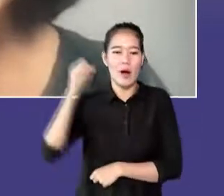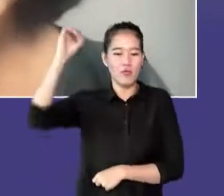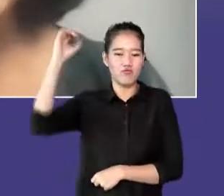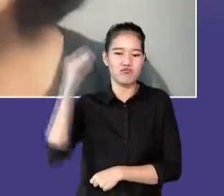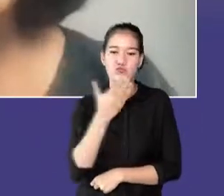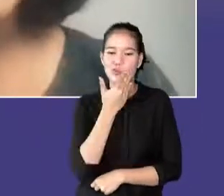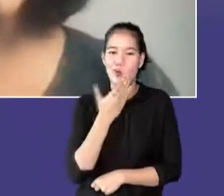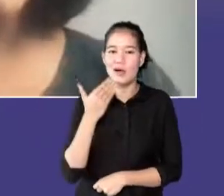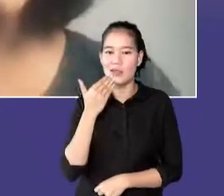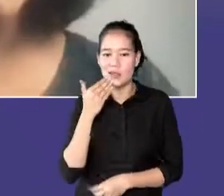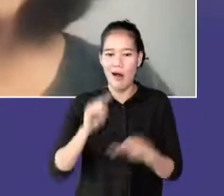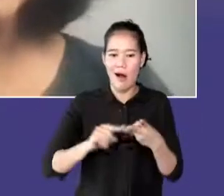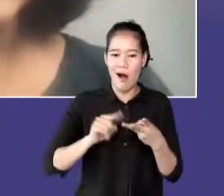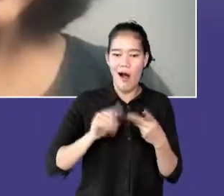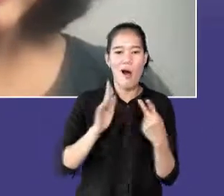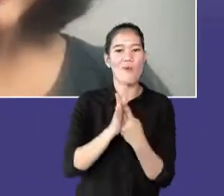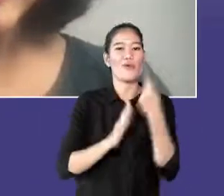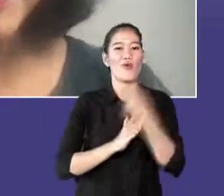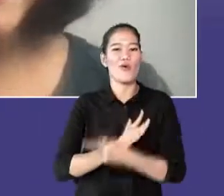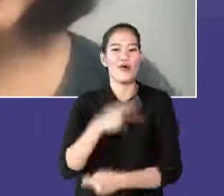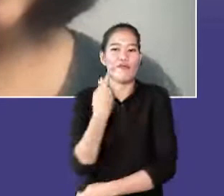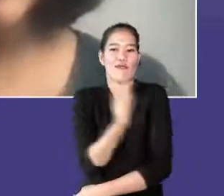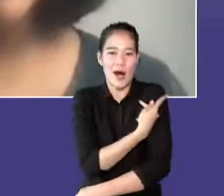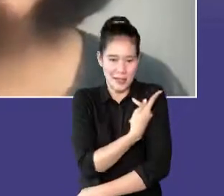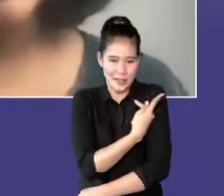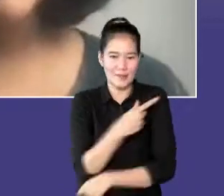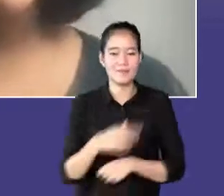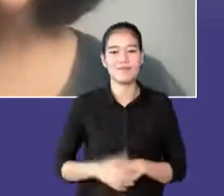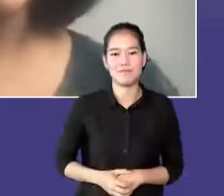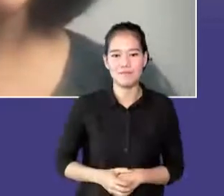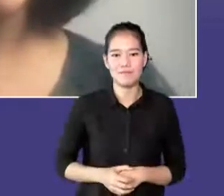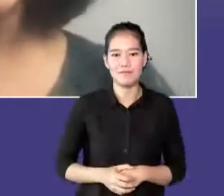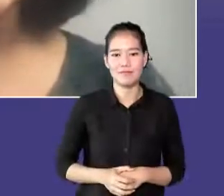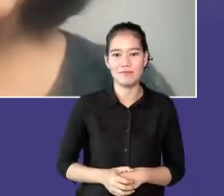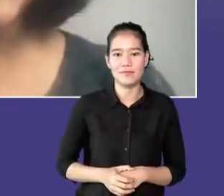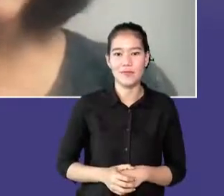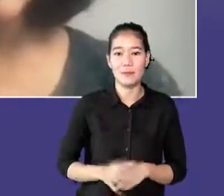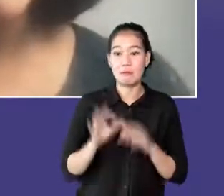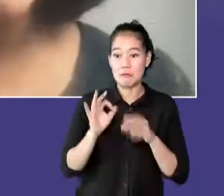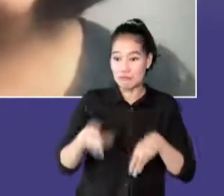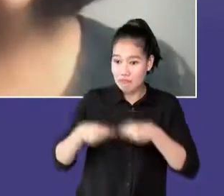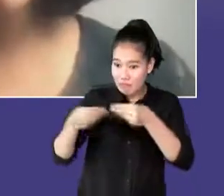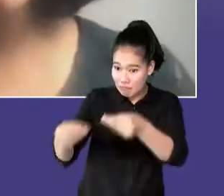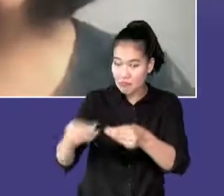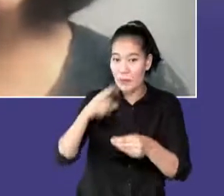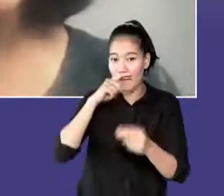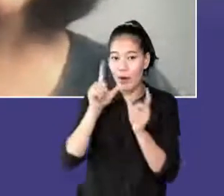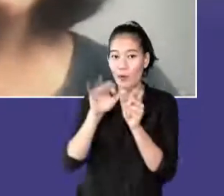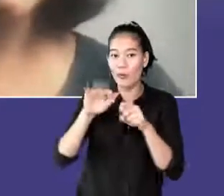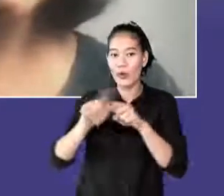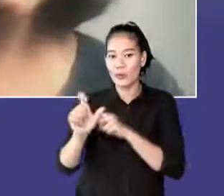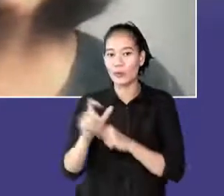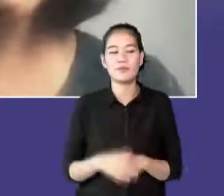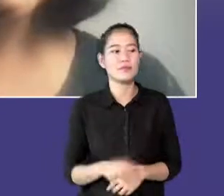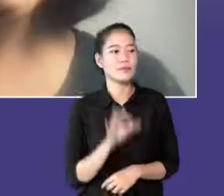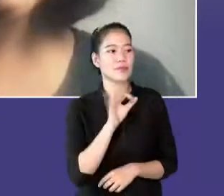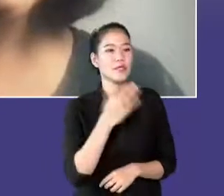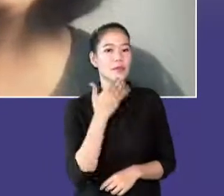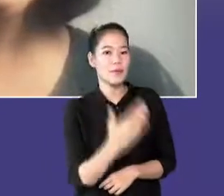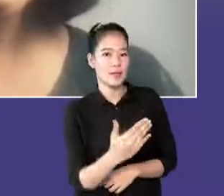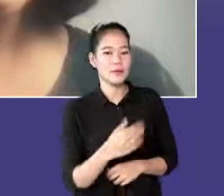vaccination program. So let's hear more from you, Pak. So the time is yours. Okay, thank